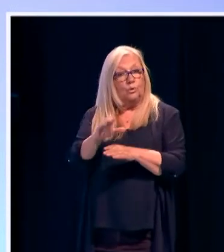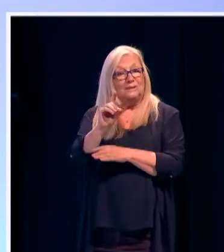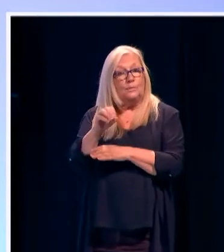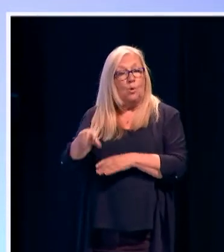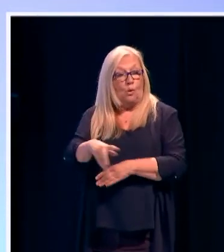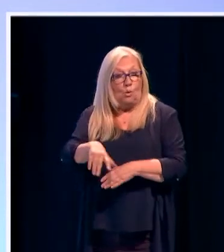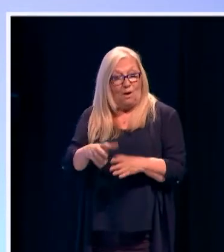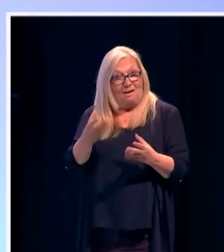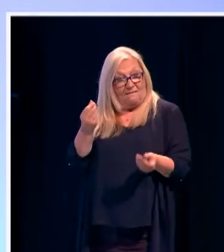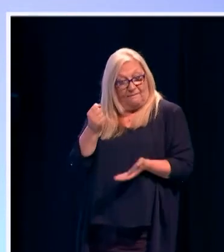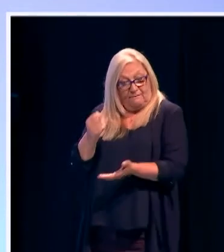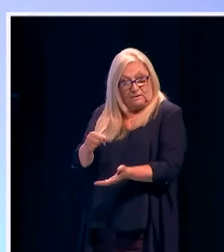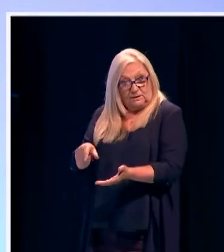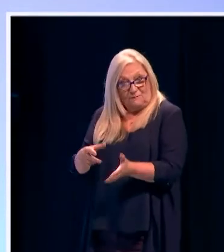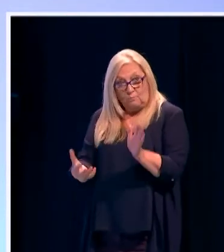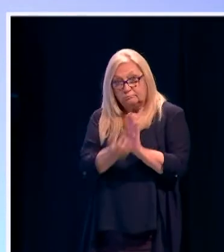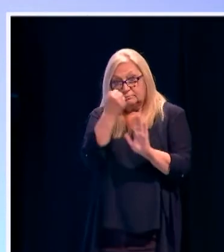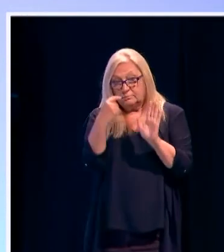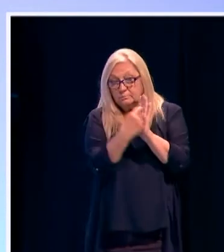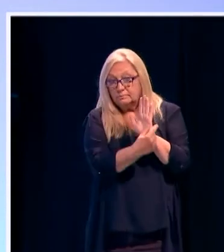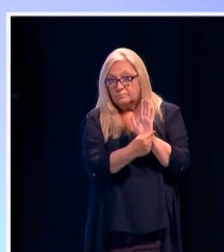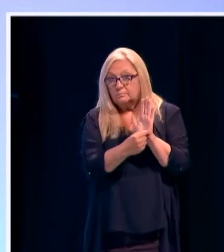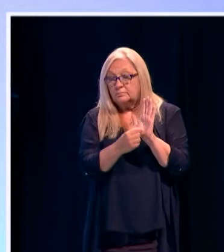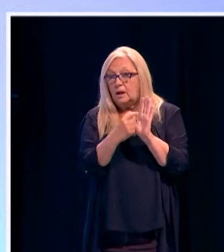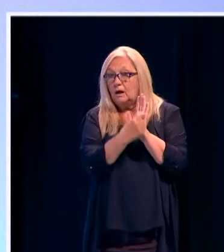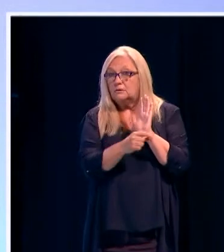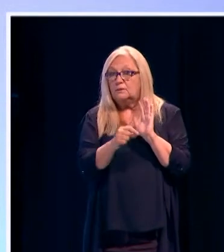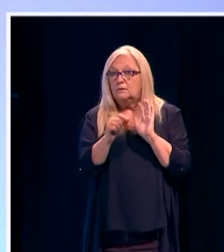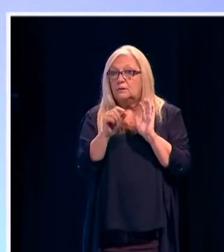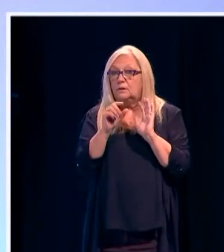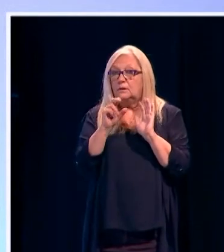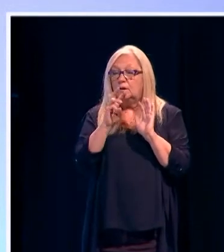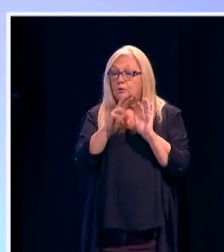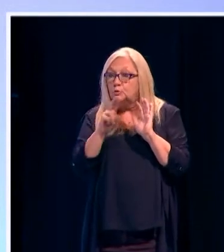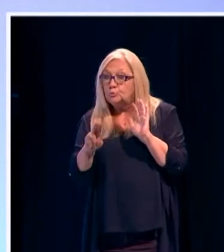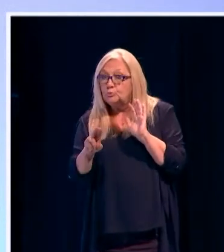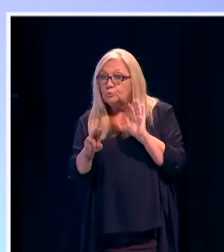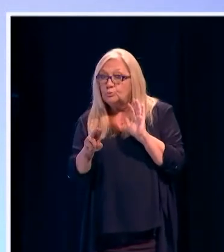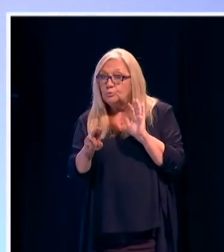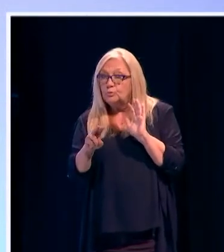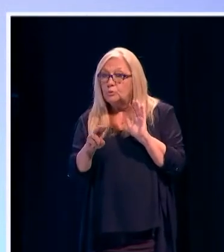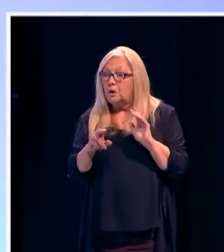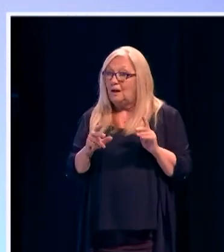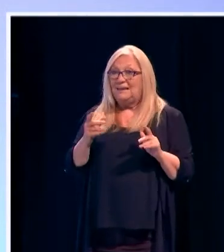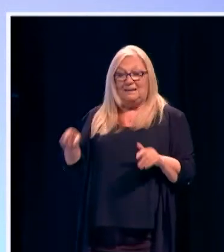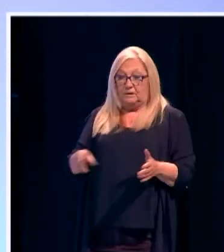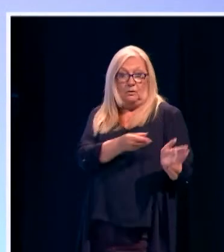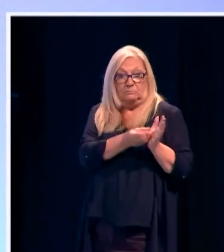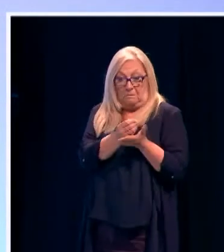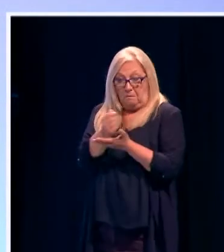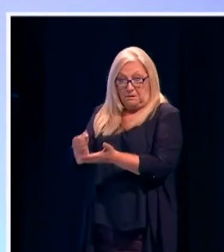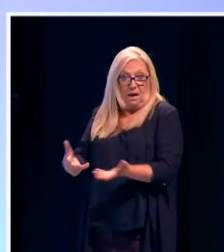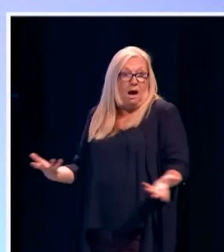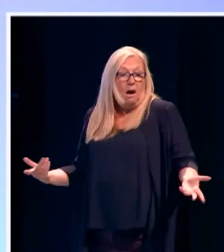to get engaged? Because if they don't have funding, even for their own lobby work, it's very difficult then to make the